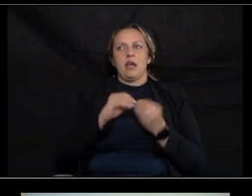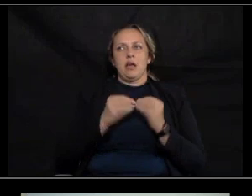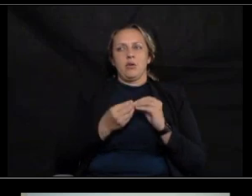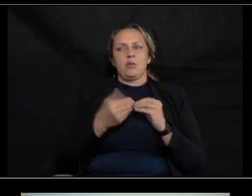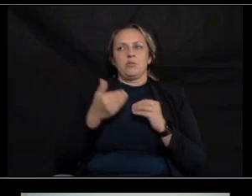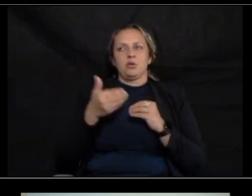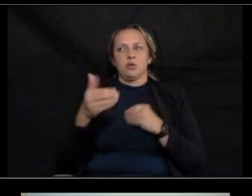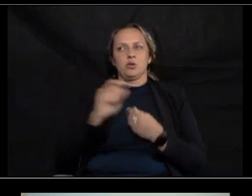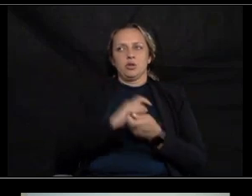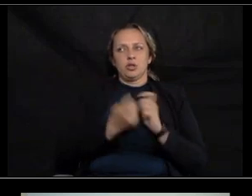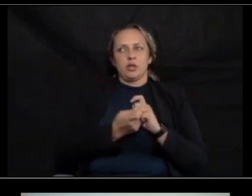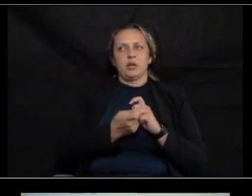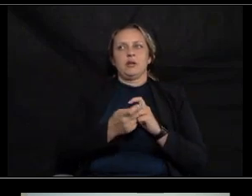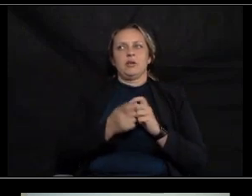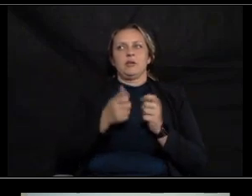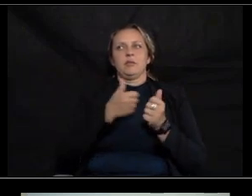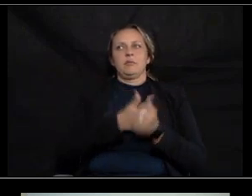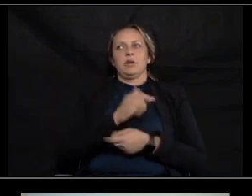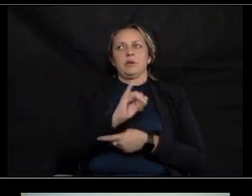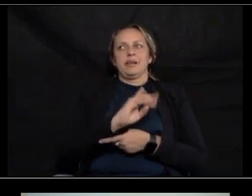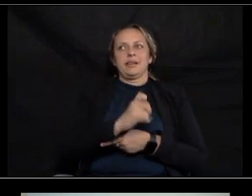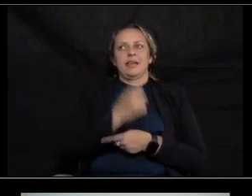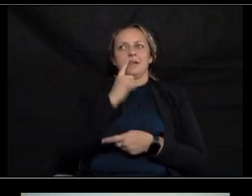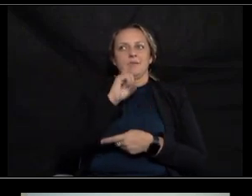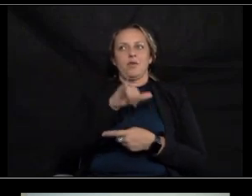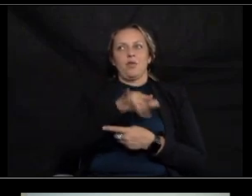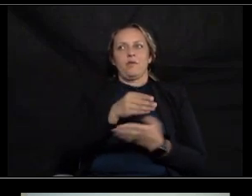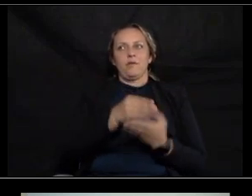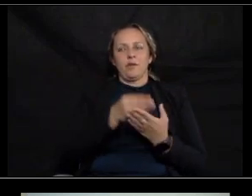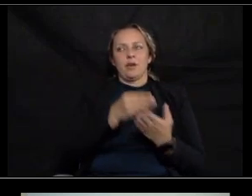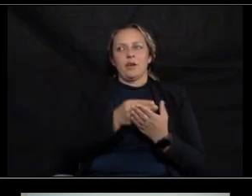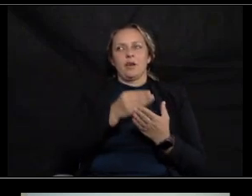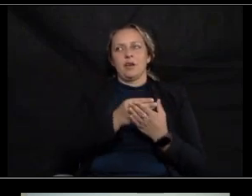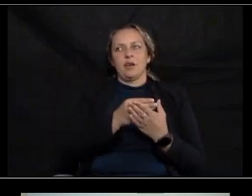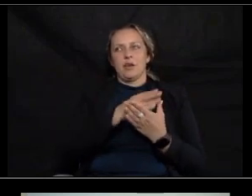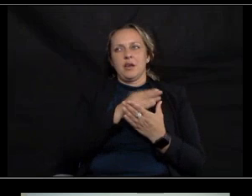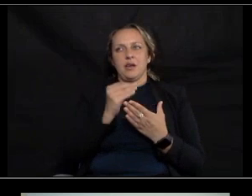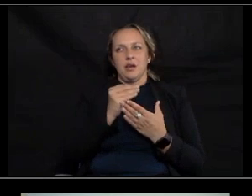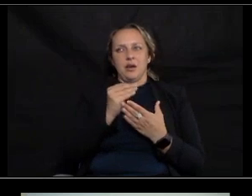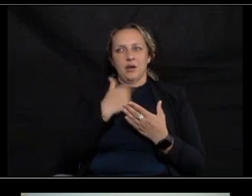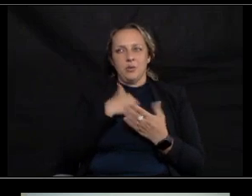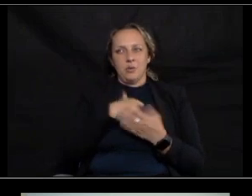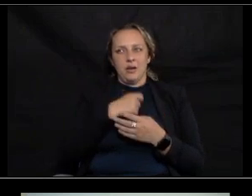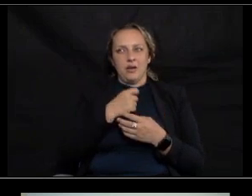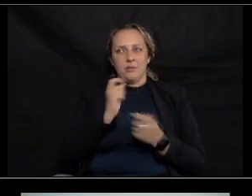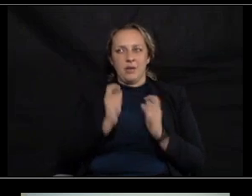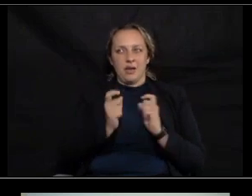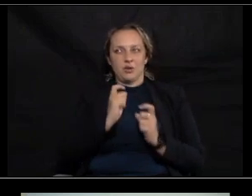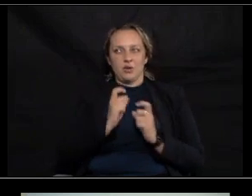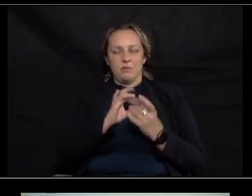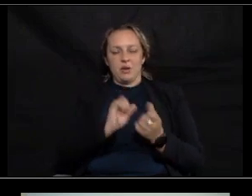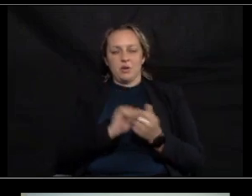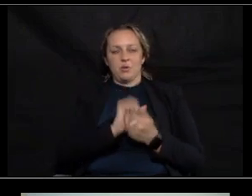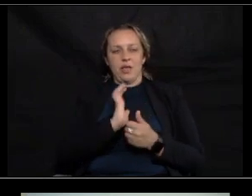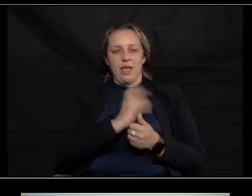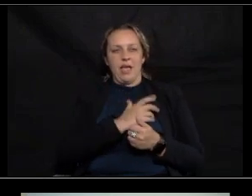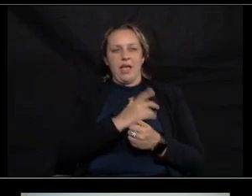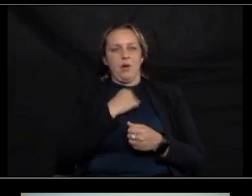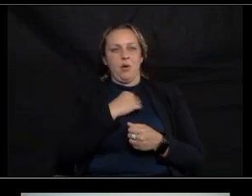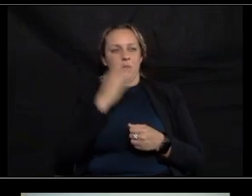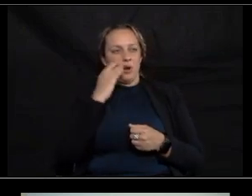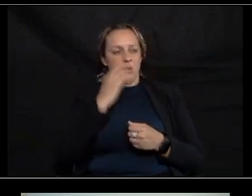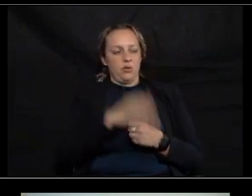price index for those funds, and we can make adjustments based on what our what we